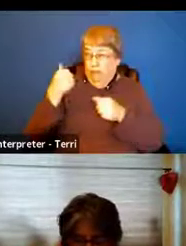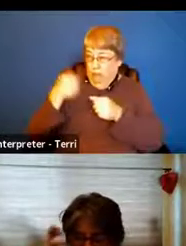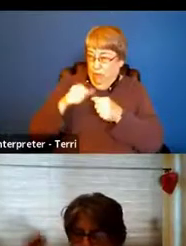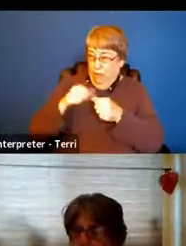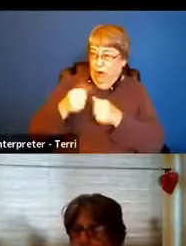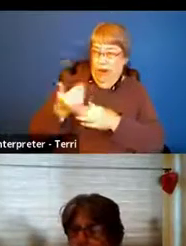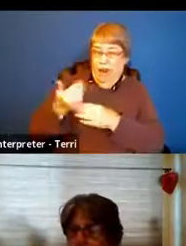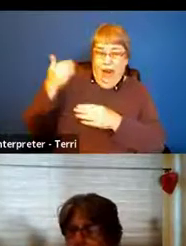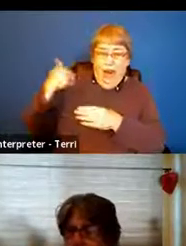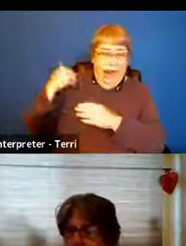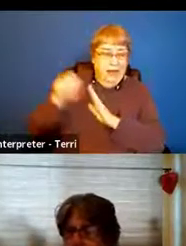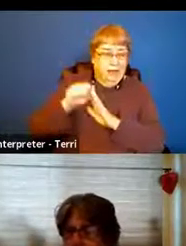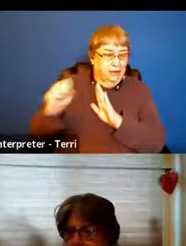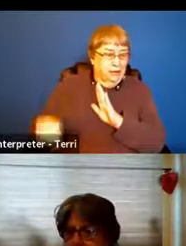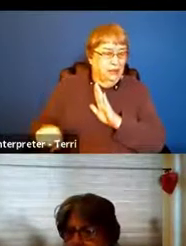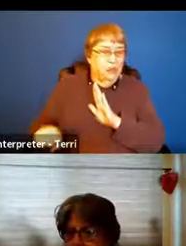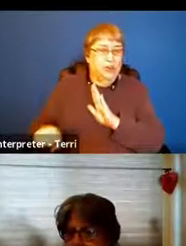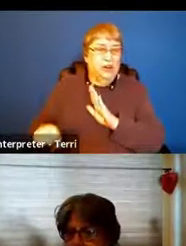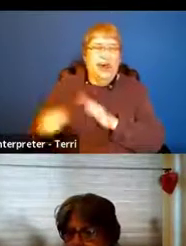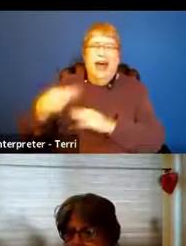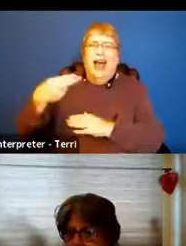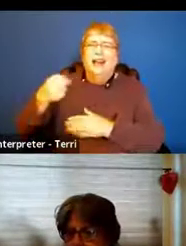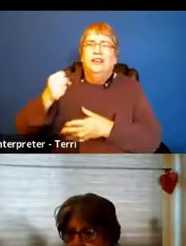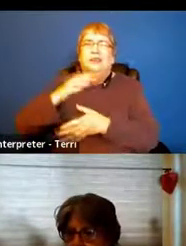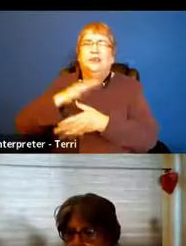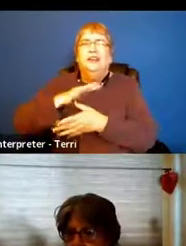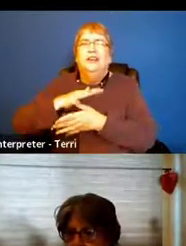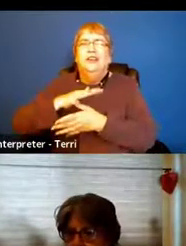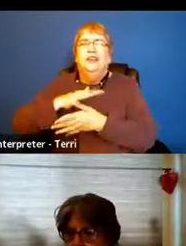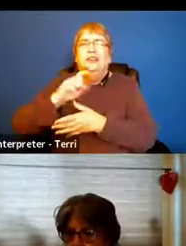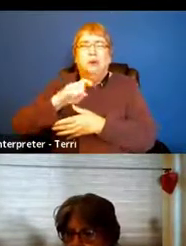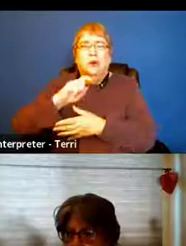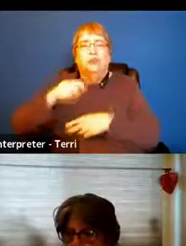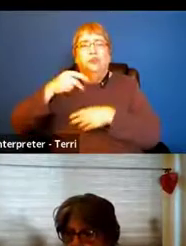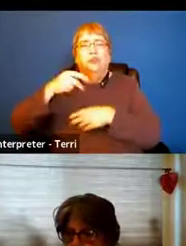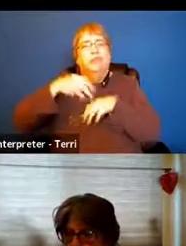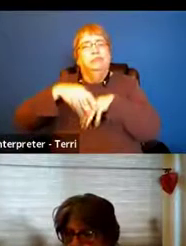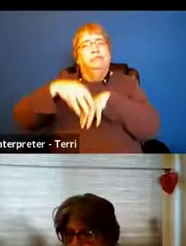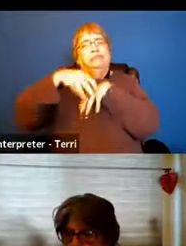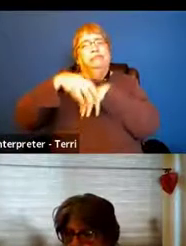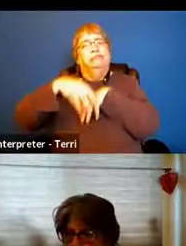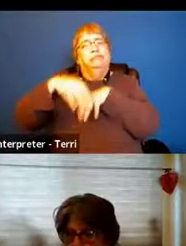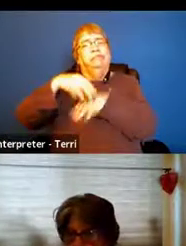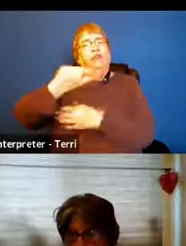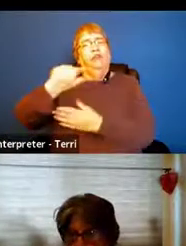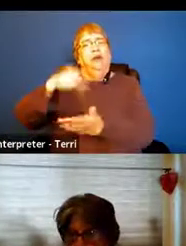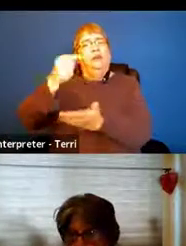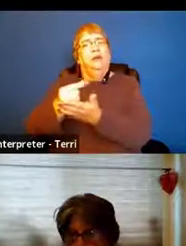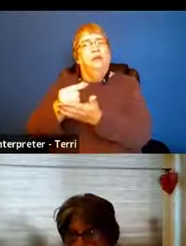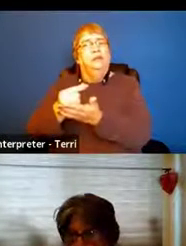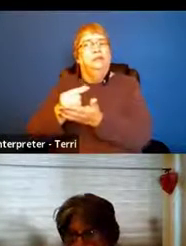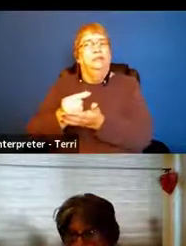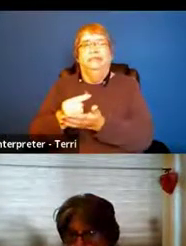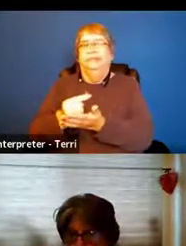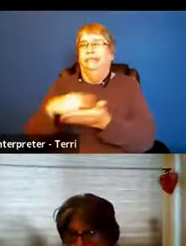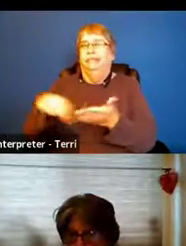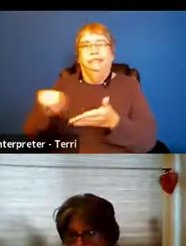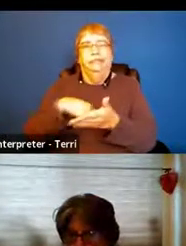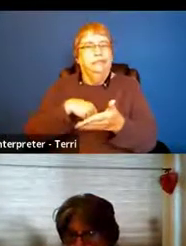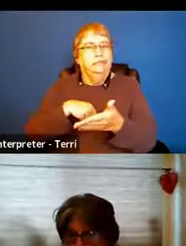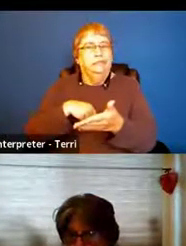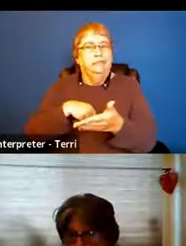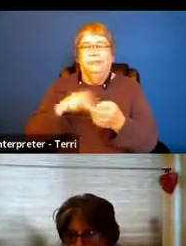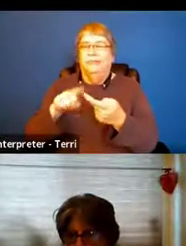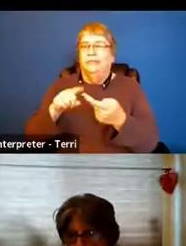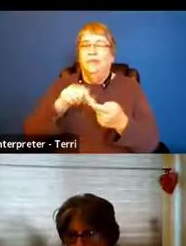of you know, high school seniors who were supposed to be graduating in the spring didn't get to have their graduation ceremony, didn't get to have